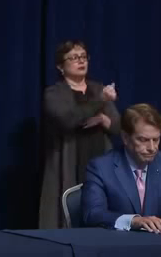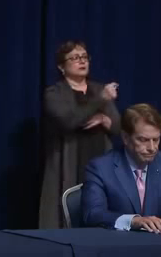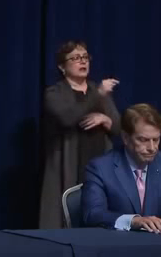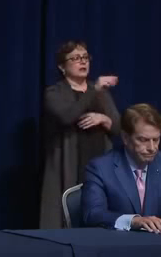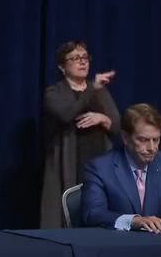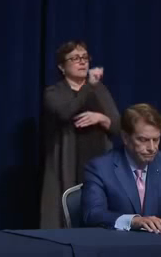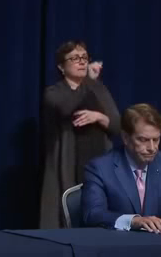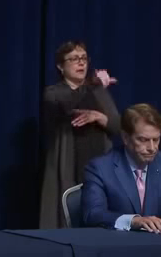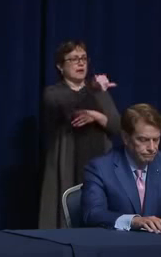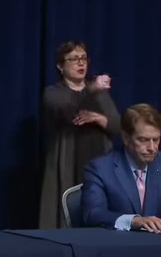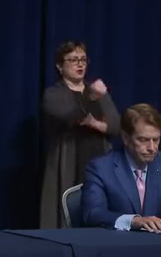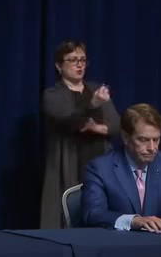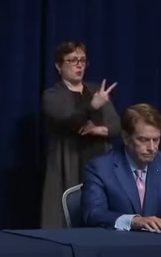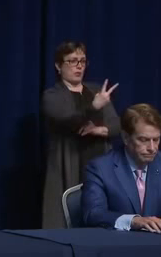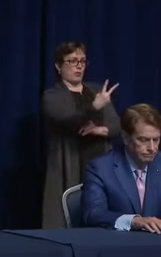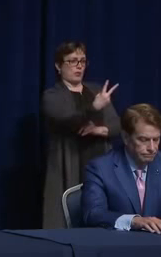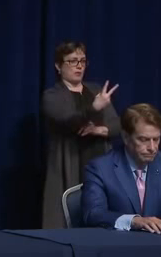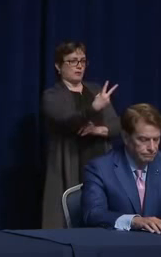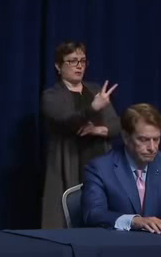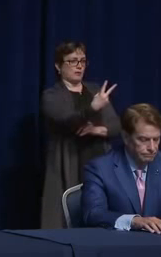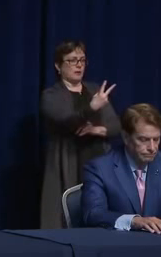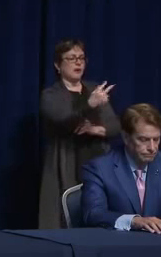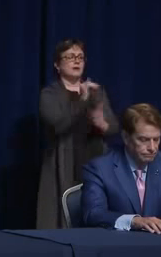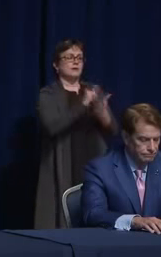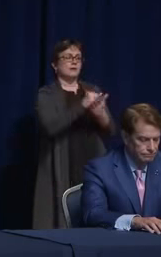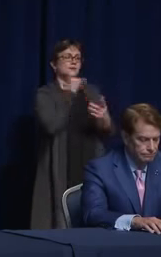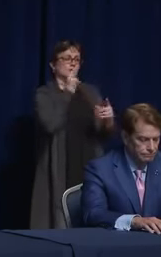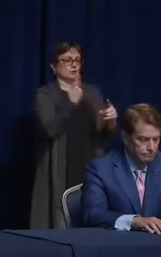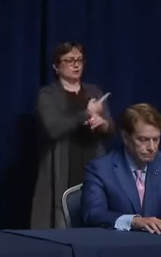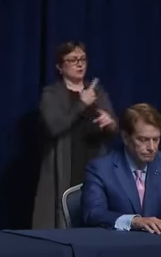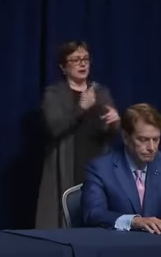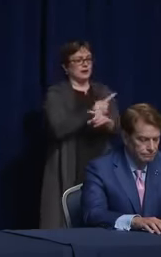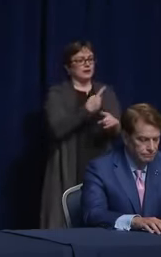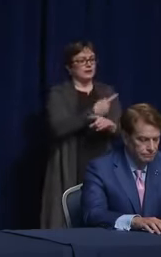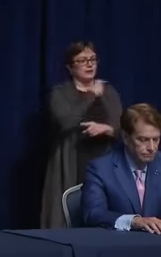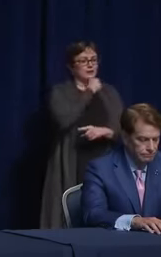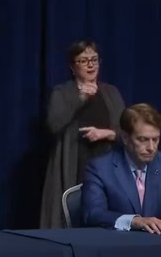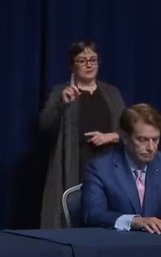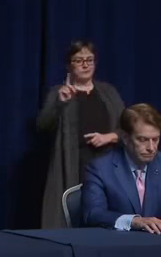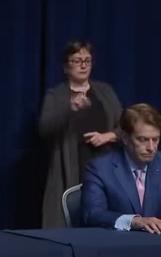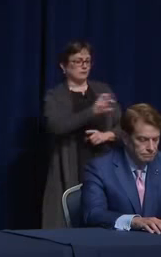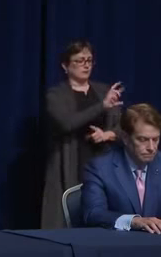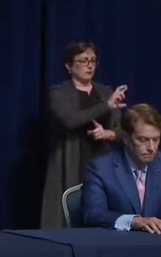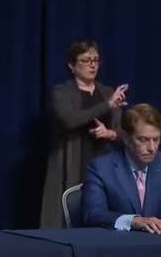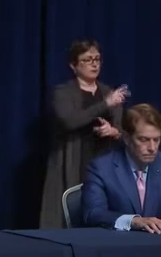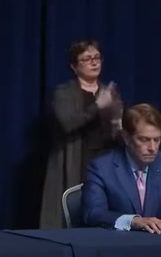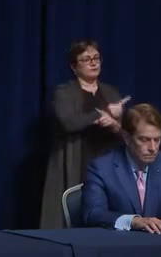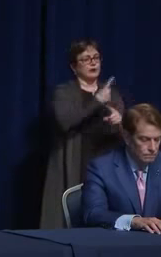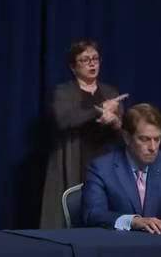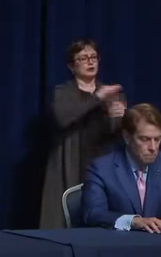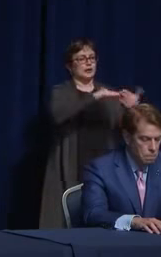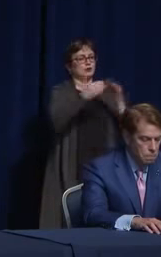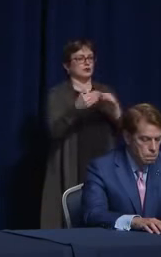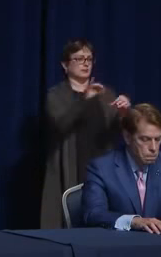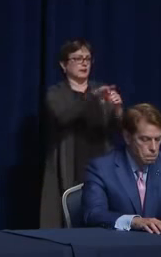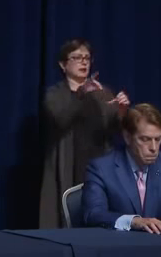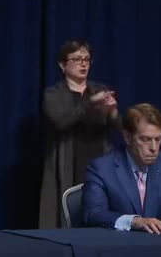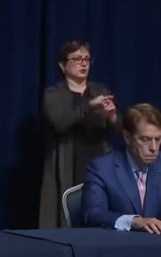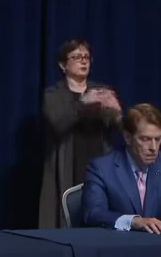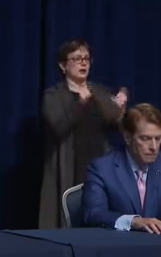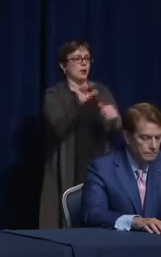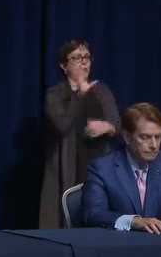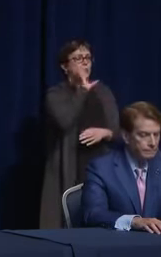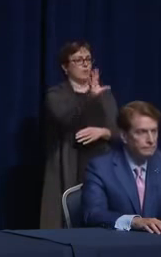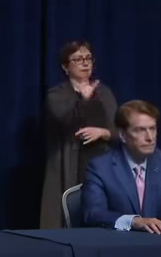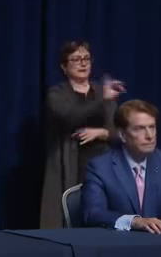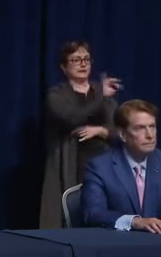as regularly scheduled nonpartisan municipal elections. Additionally, these